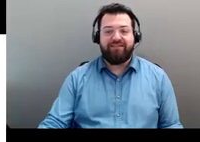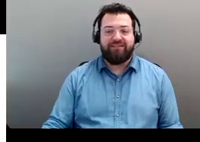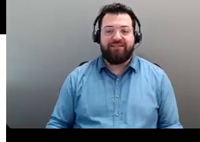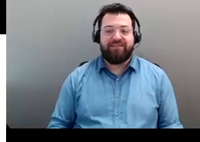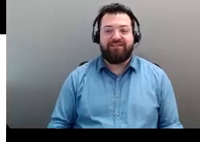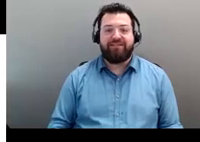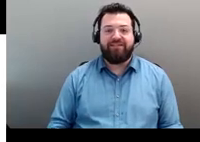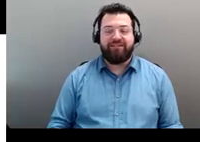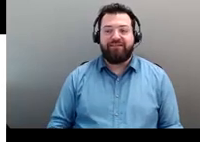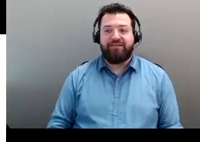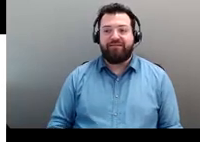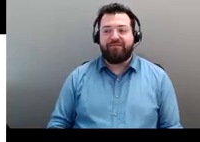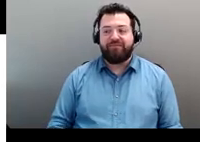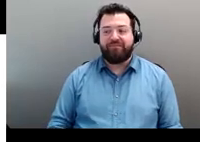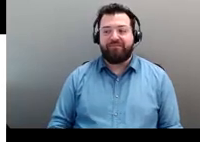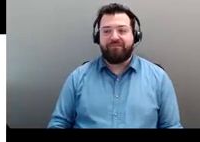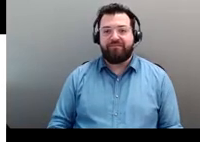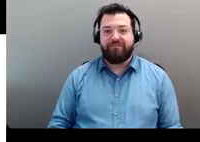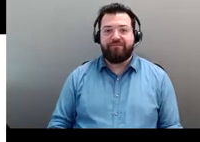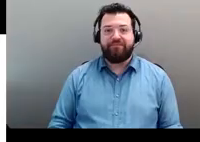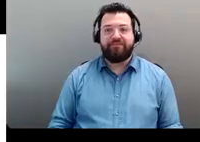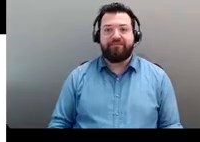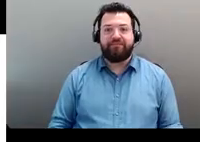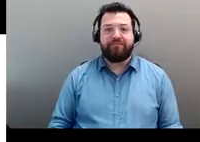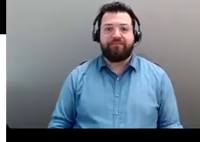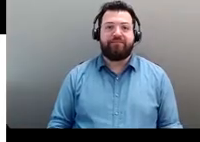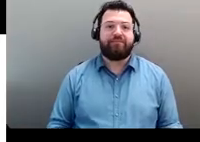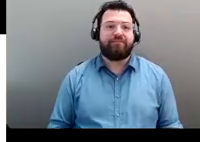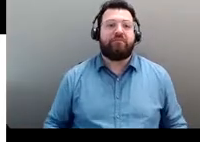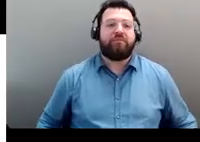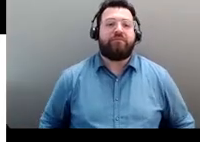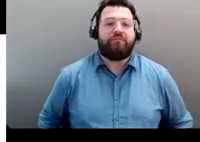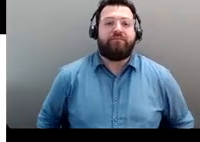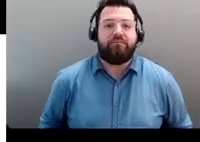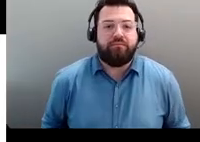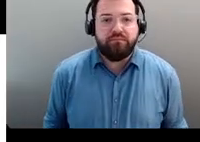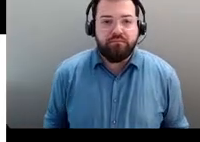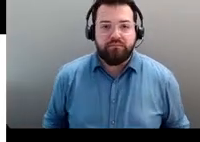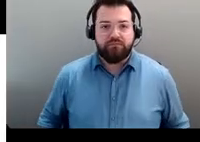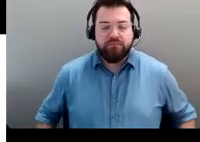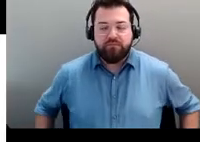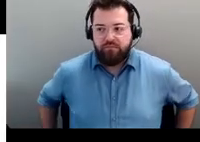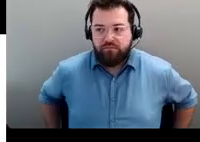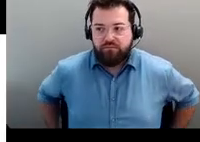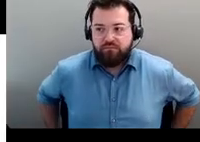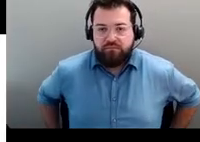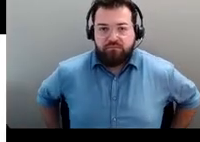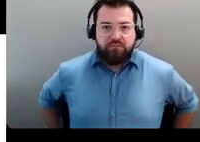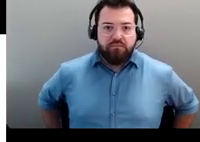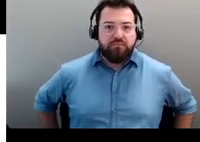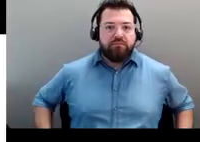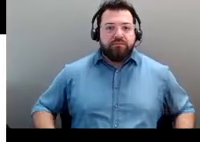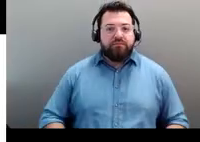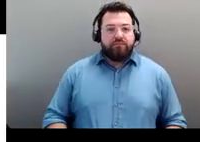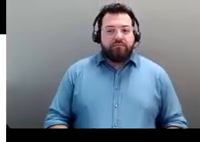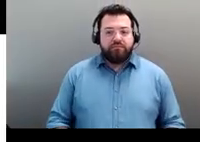itself. It has a self-preservation drive. In order to fulfill any goal, I have to keep myself alive in order to do that. And we're seeing